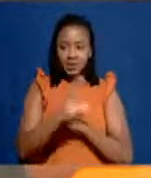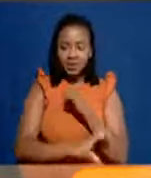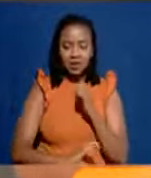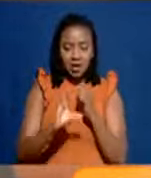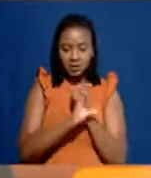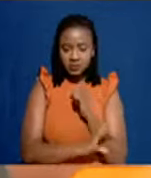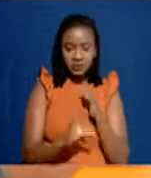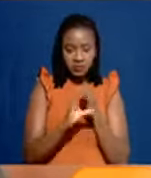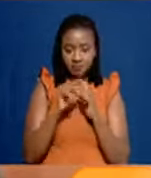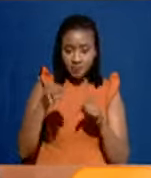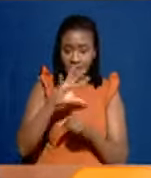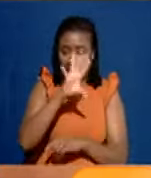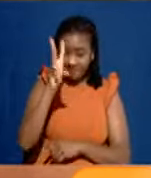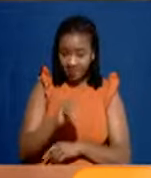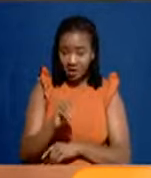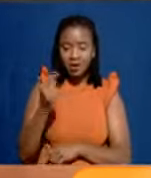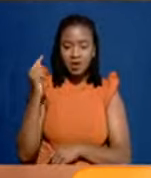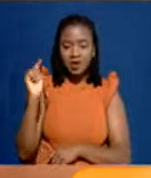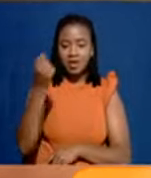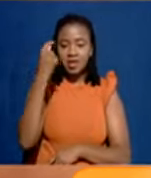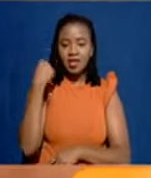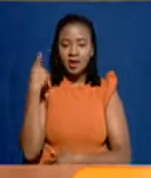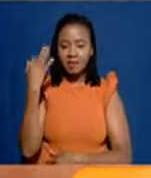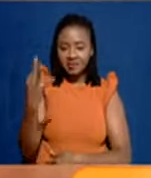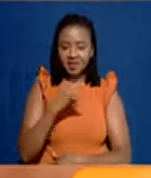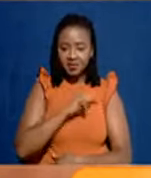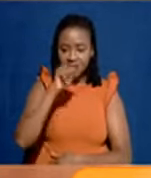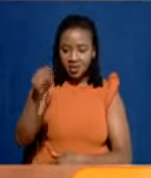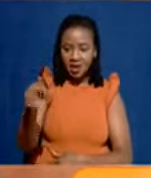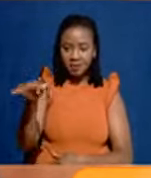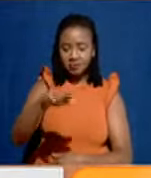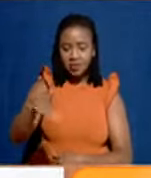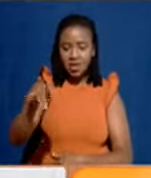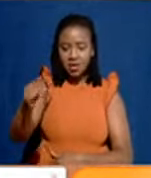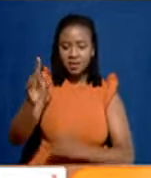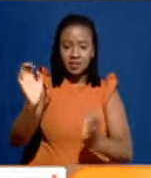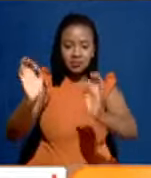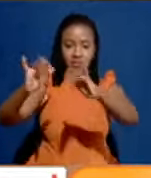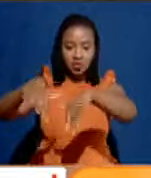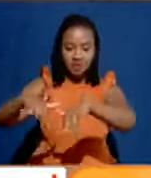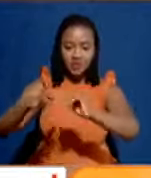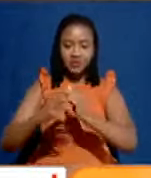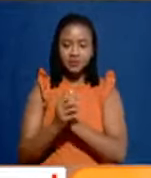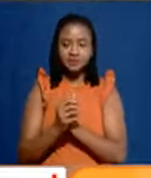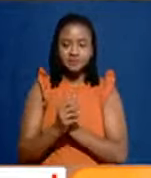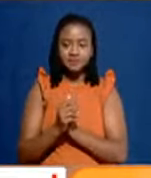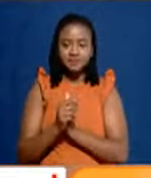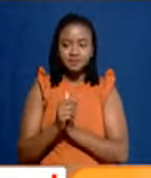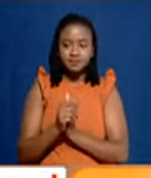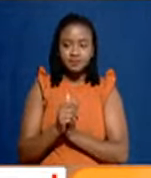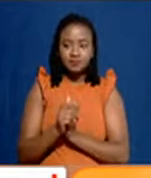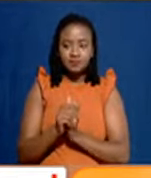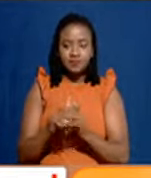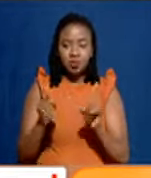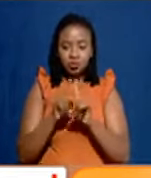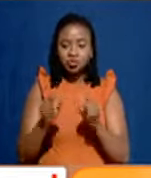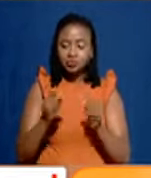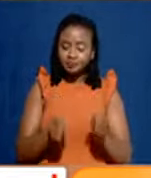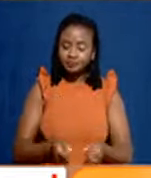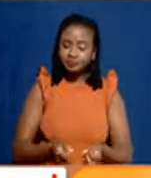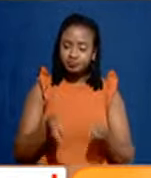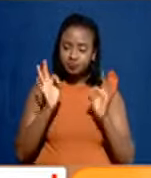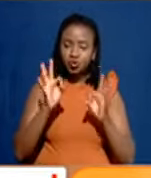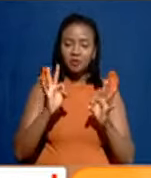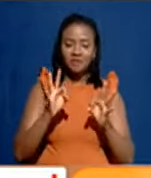countries that have been invited to the Belt and Road Initiative. And an official visit by President William Ruto